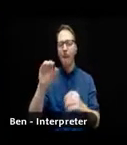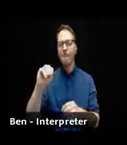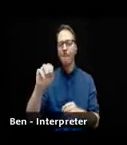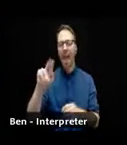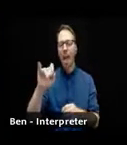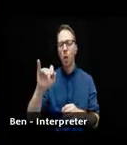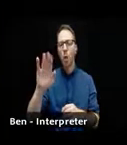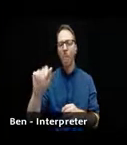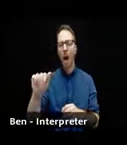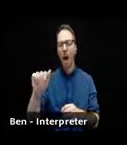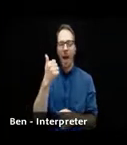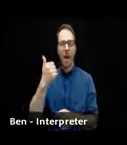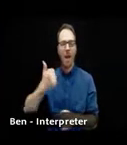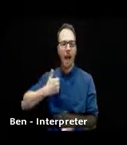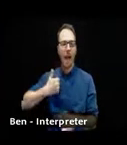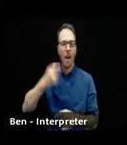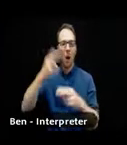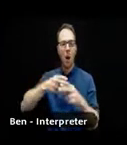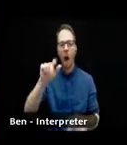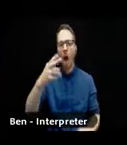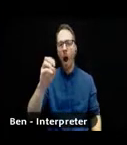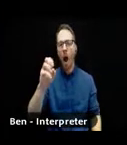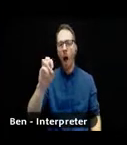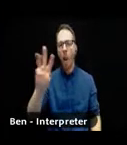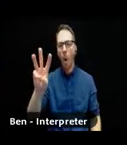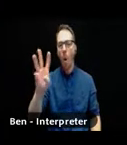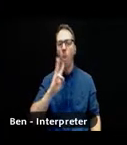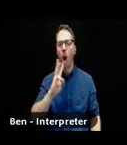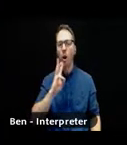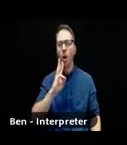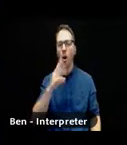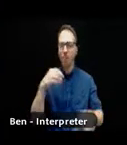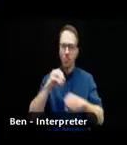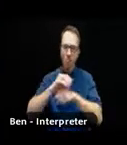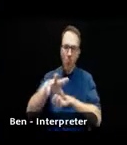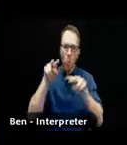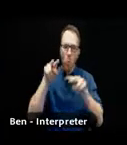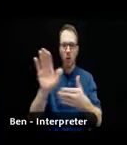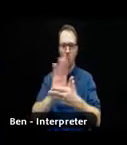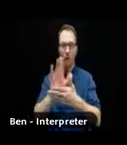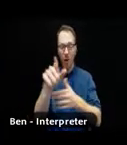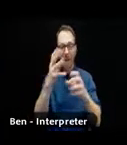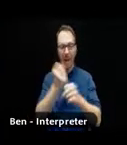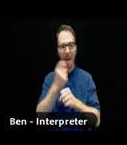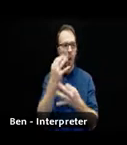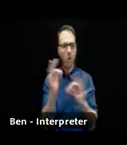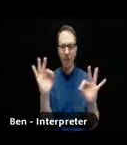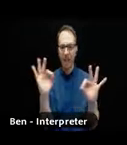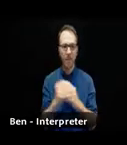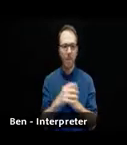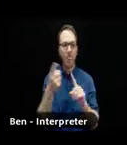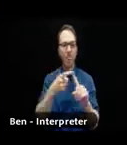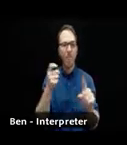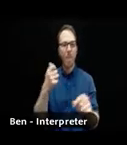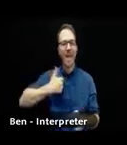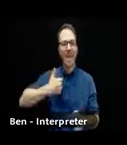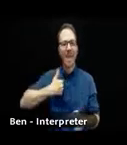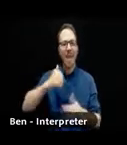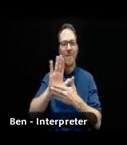And it's called Hollow Water. I would strongly advise watching this movie. You can get it for free from the Canadian Film Review